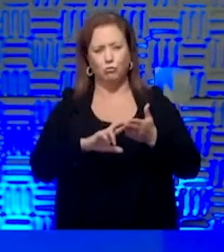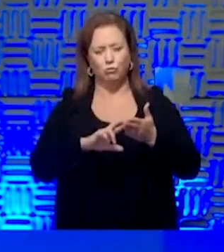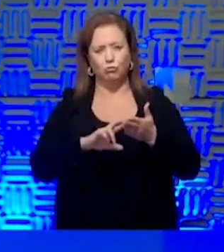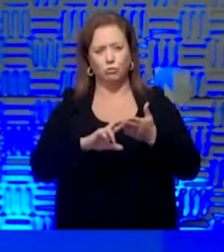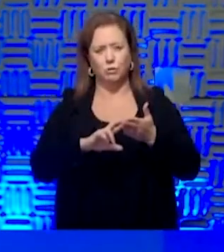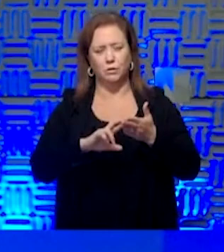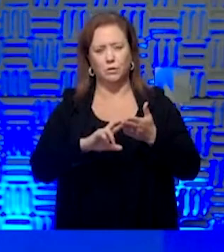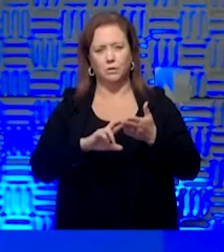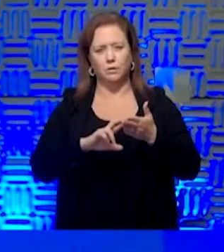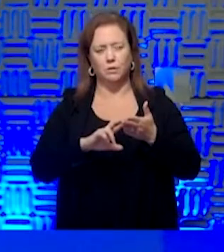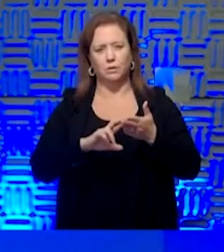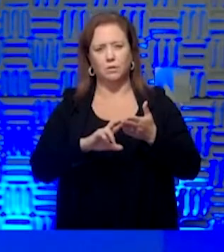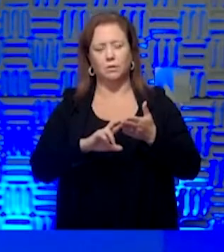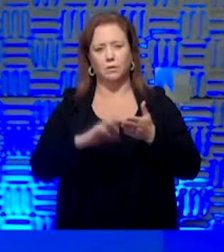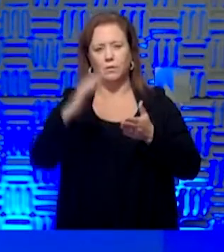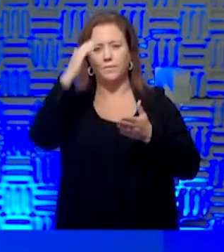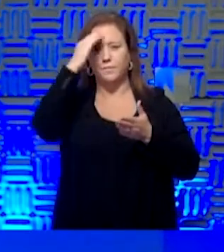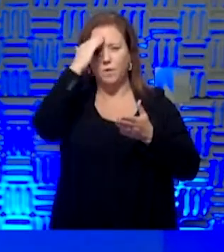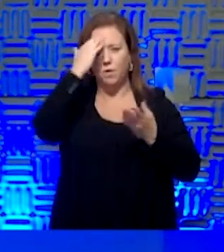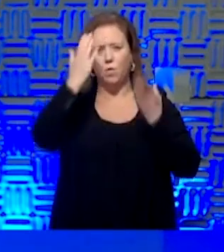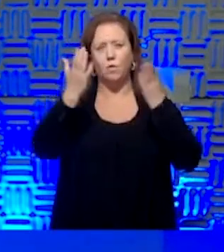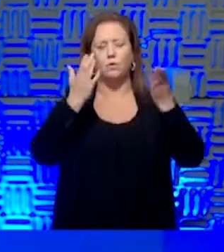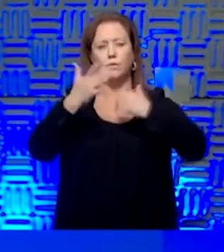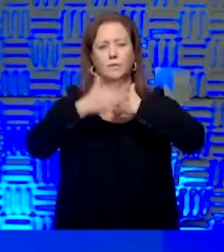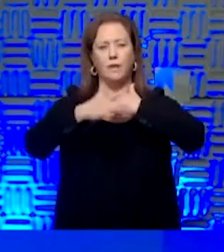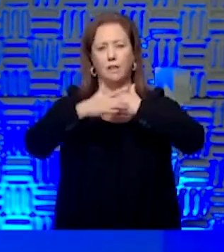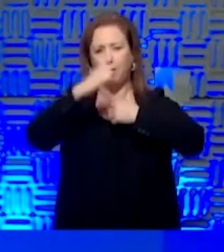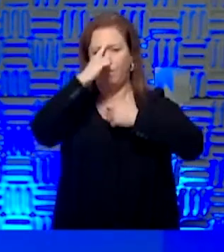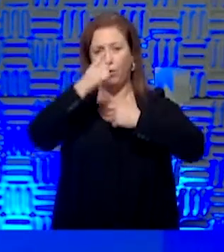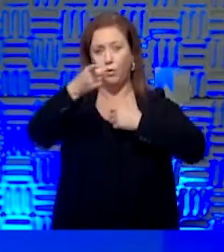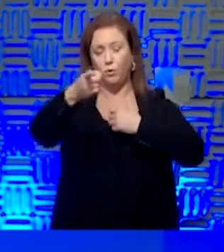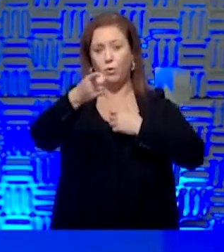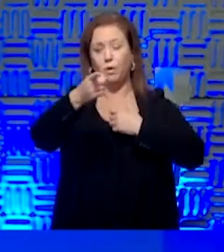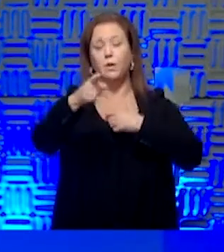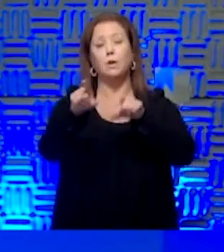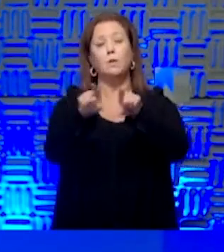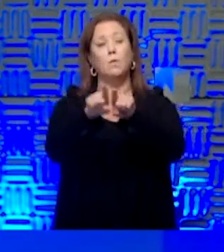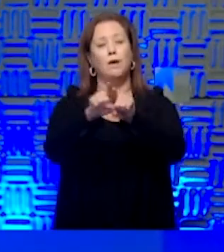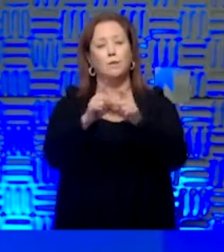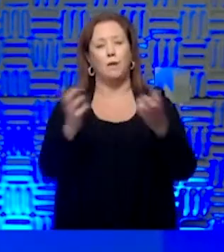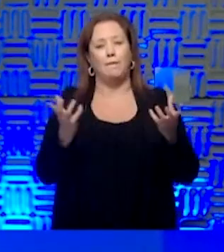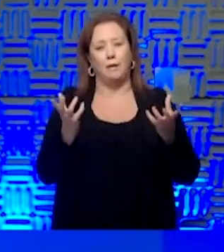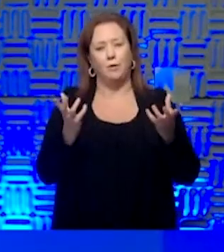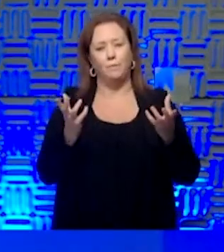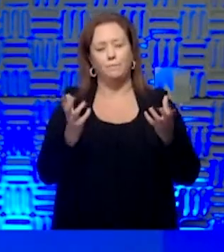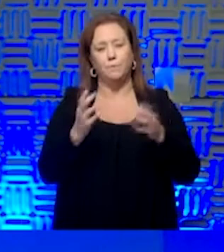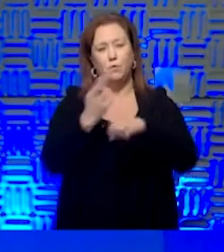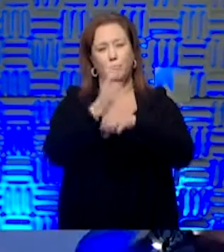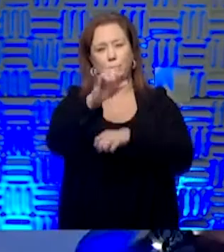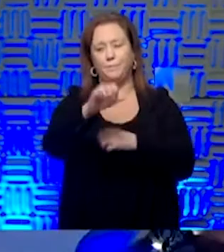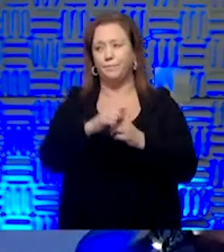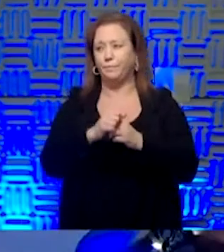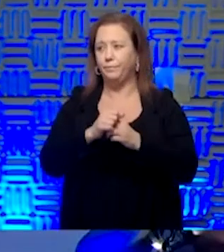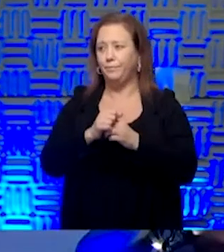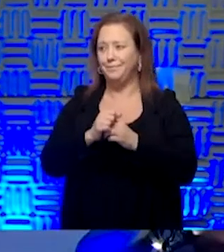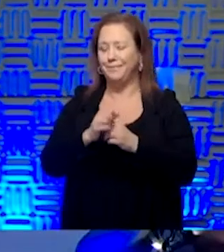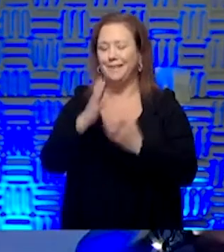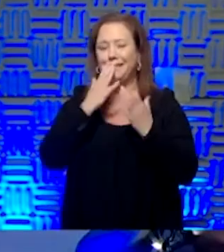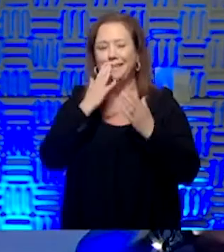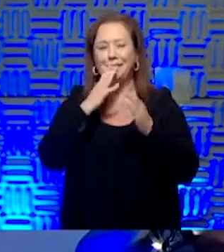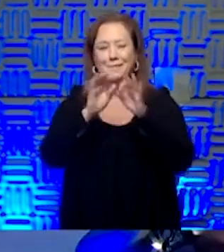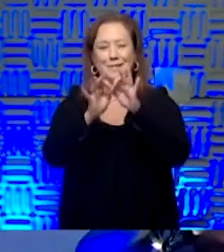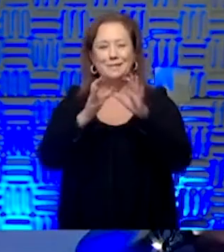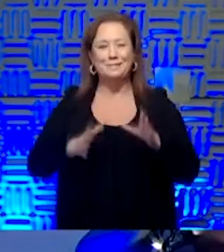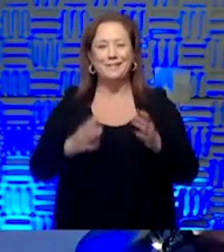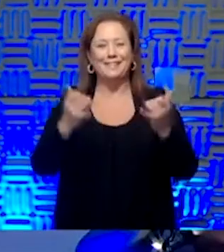get know where those services are available for you and your community, but we do have them here, and please utilize them. Special shout out and thanks to